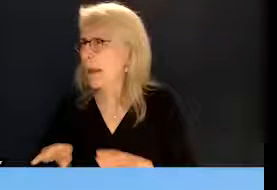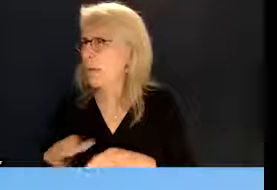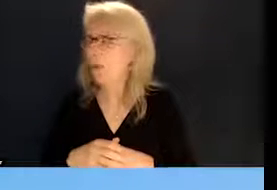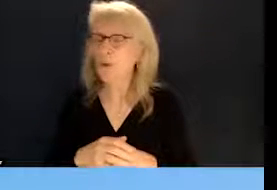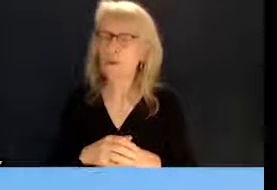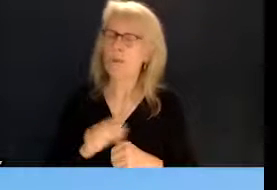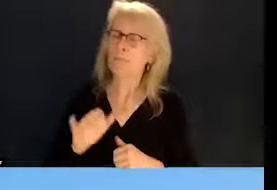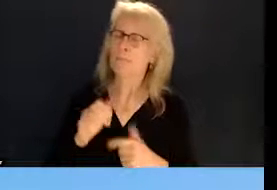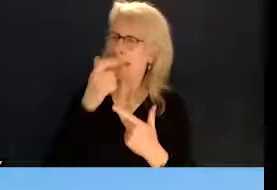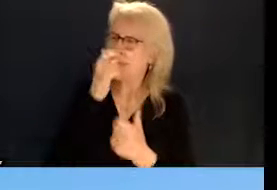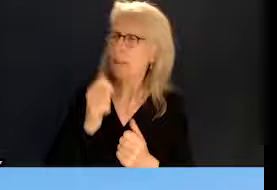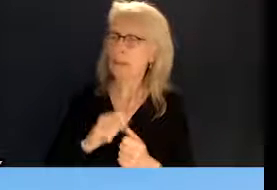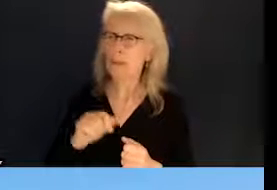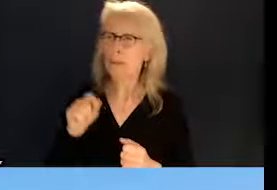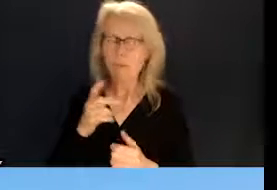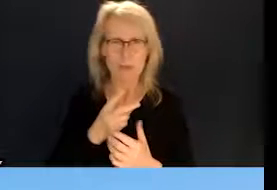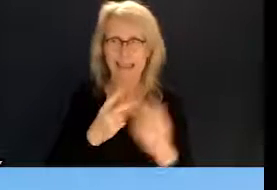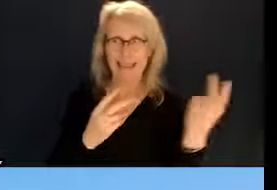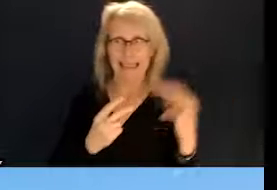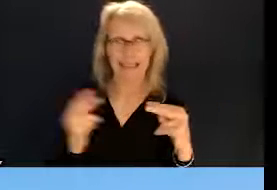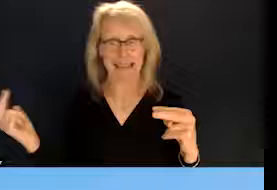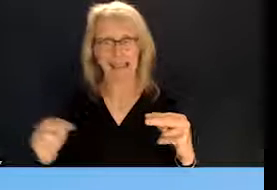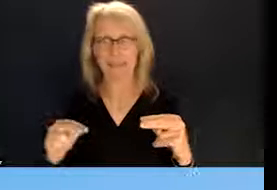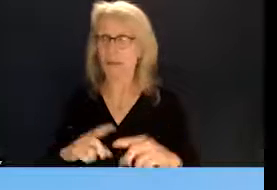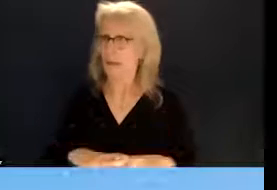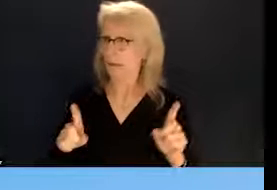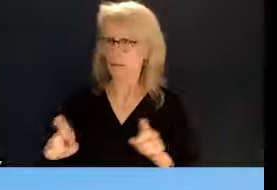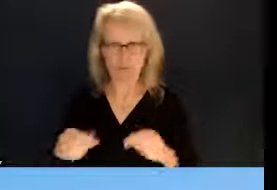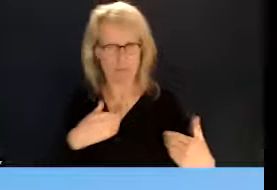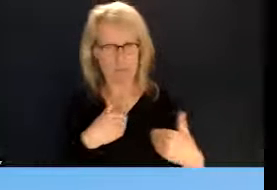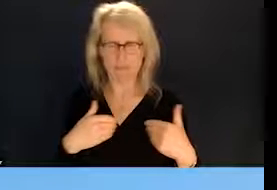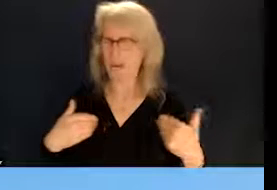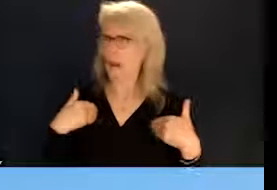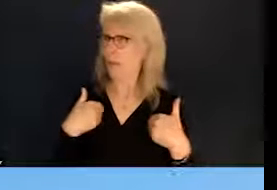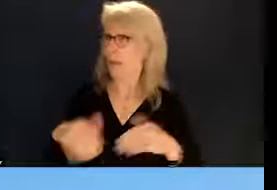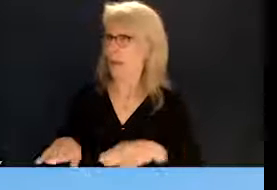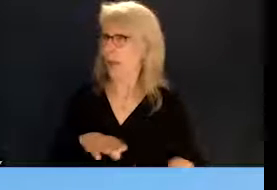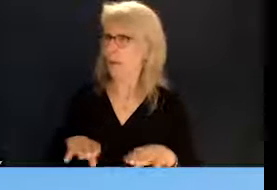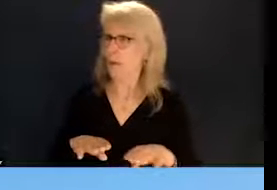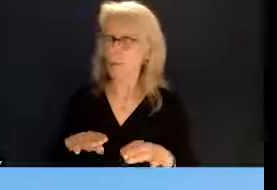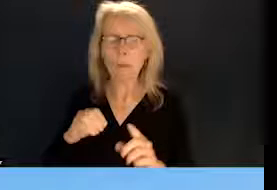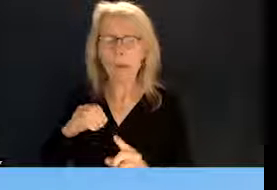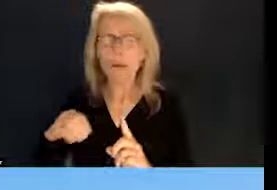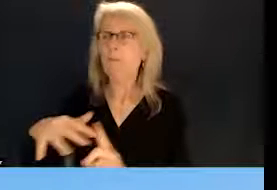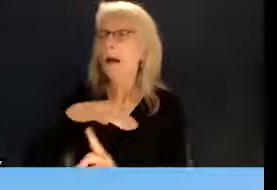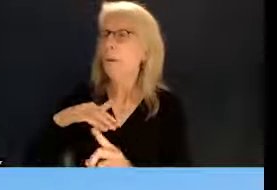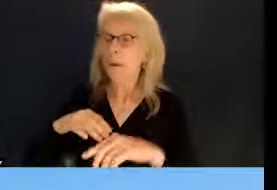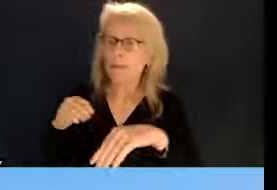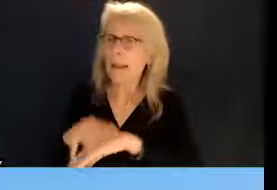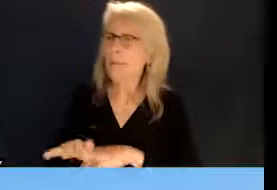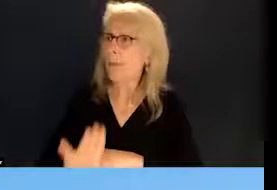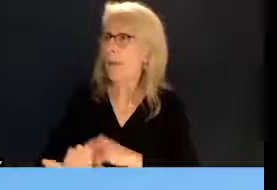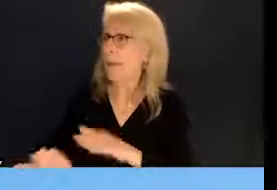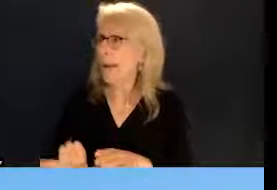it really cool how we both can see different behaviors and try and understand how the environment influences those behaviors and how